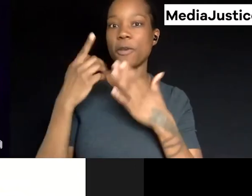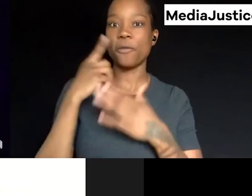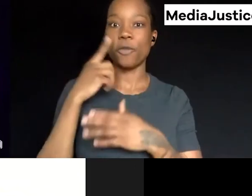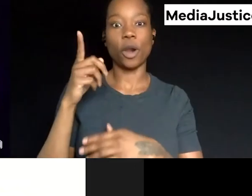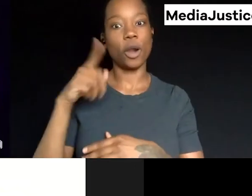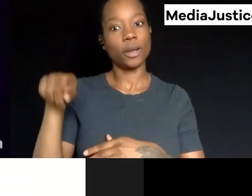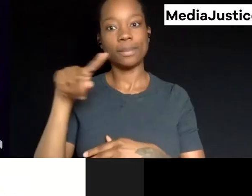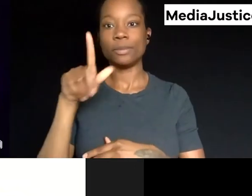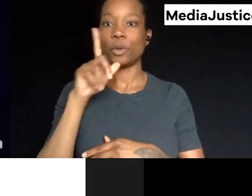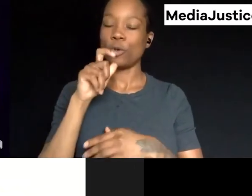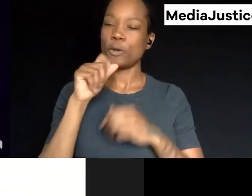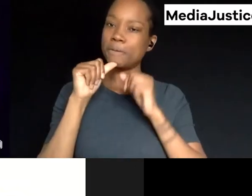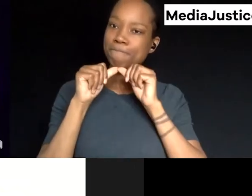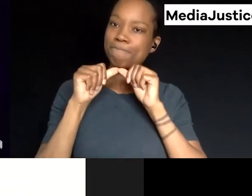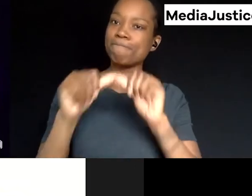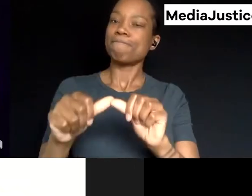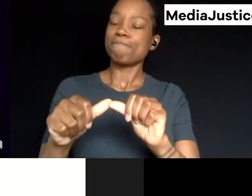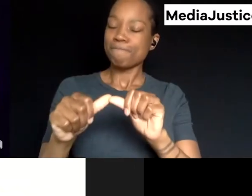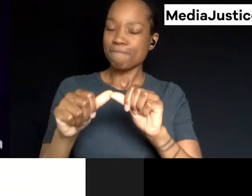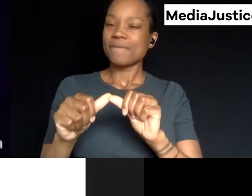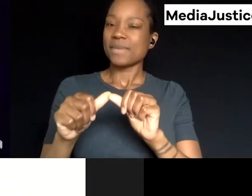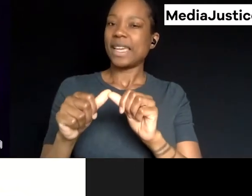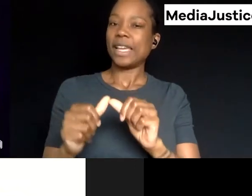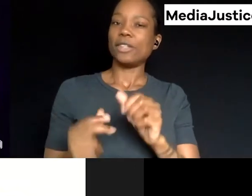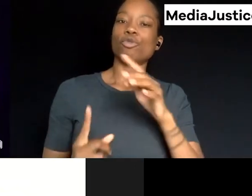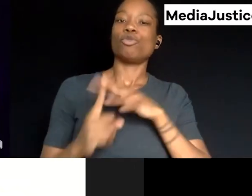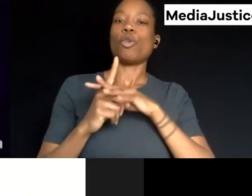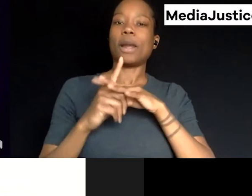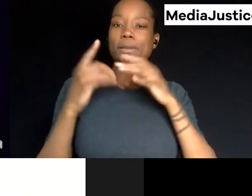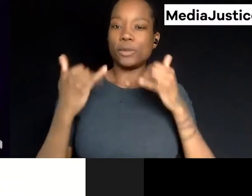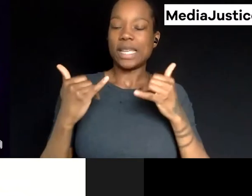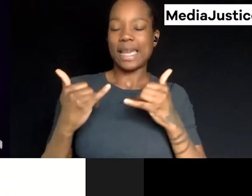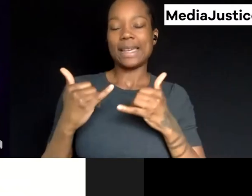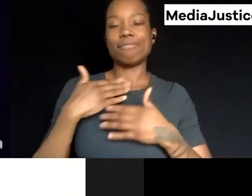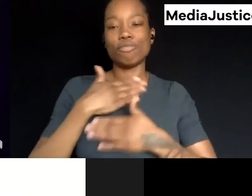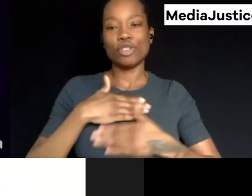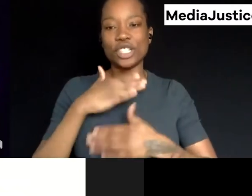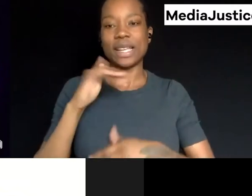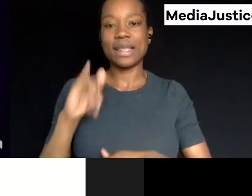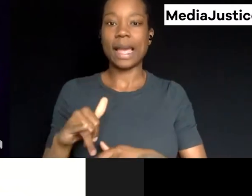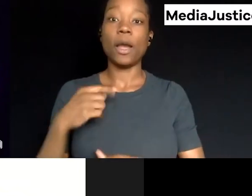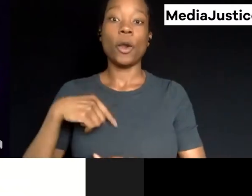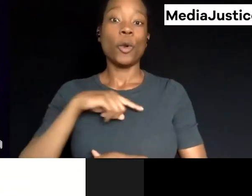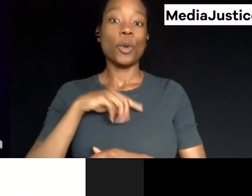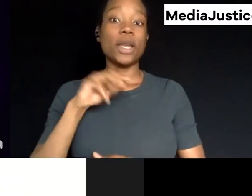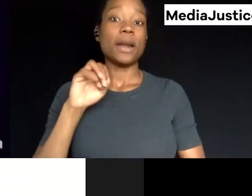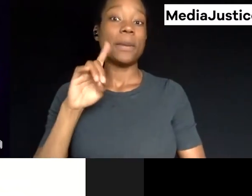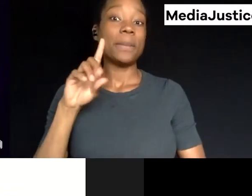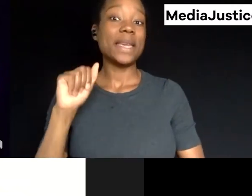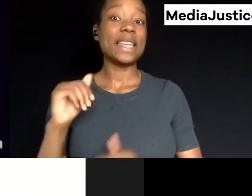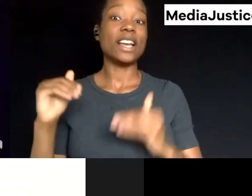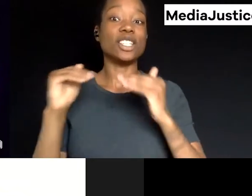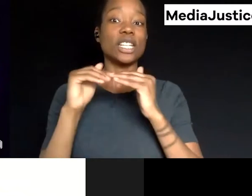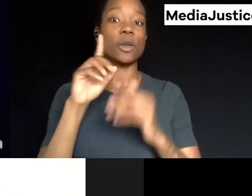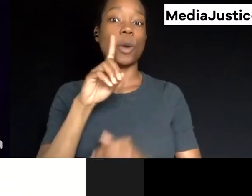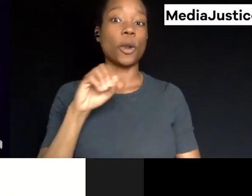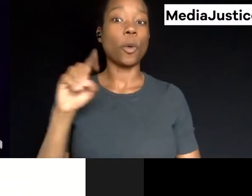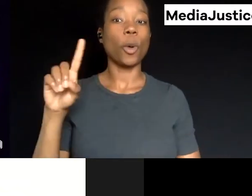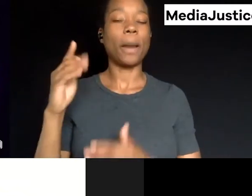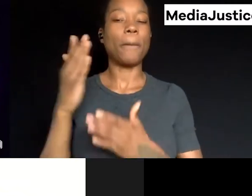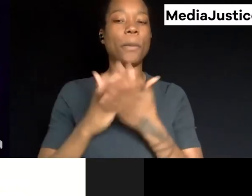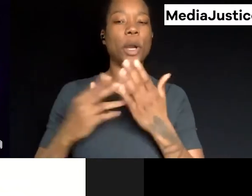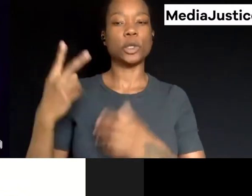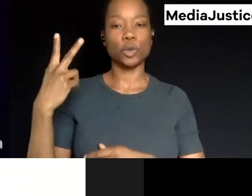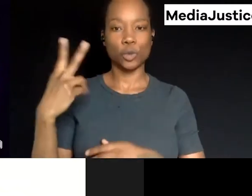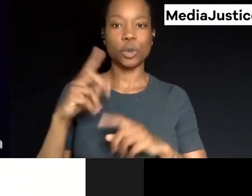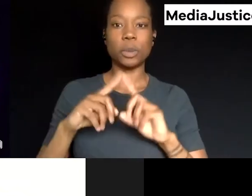stuck with it and came out today. So appreciate that. We're in Media Justice 101 Part 2. But these are a couple of the workshops that we've got coming